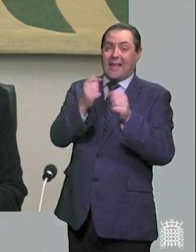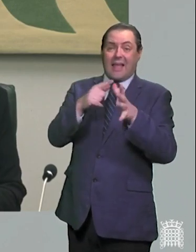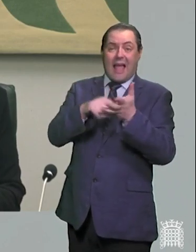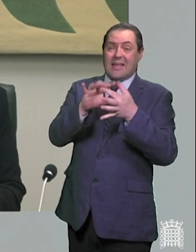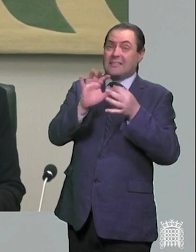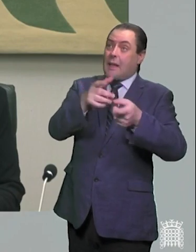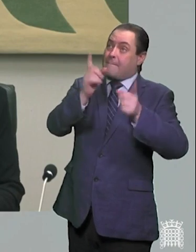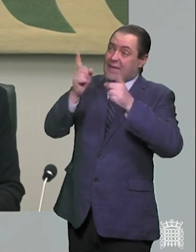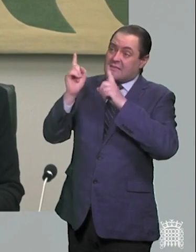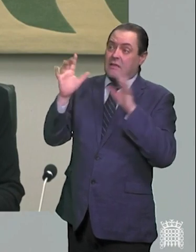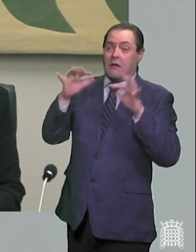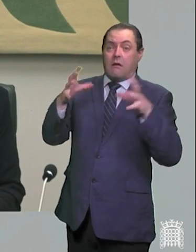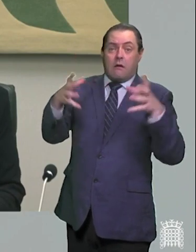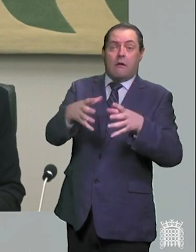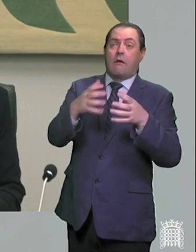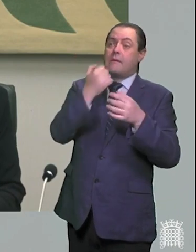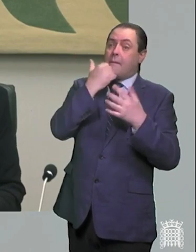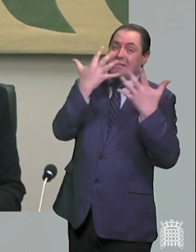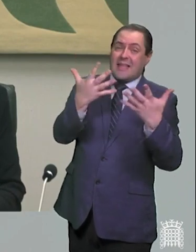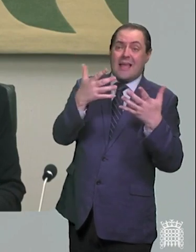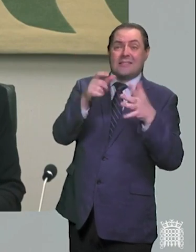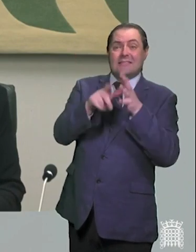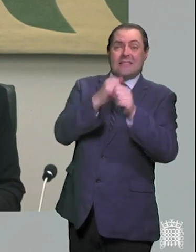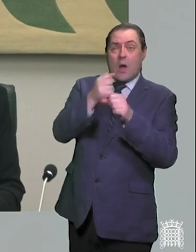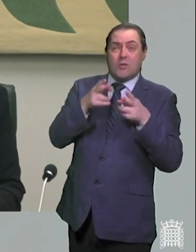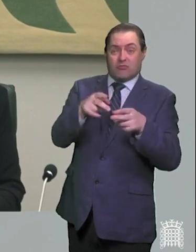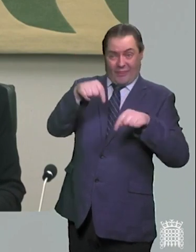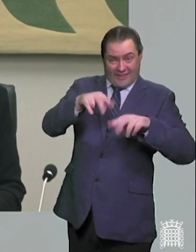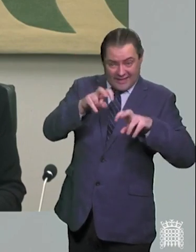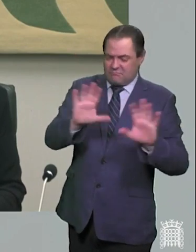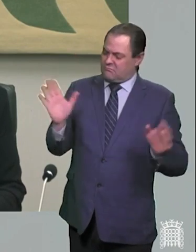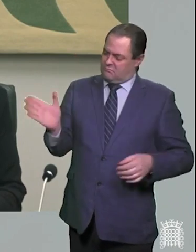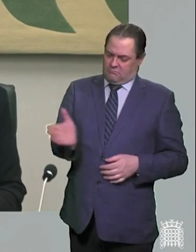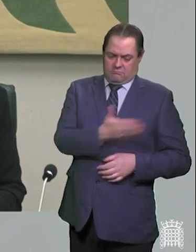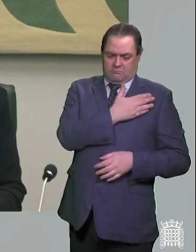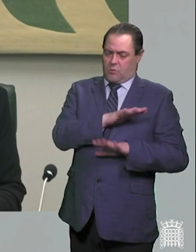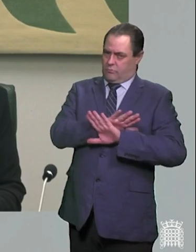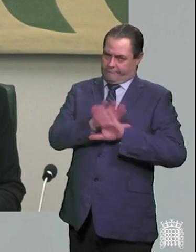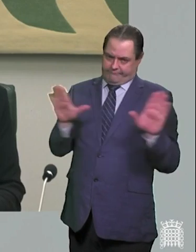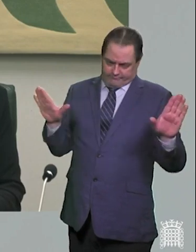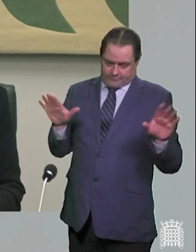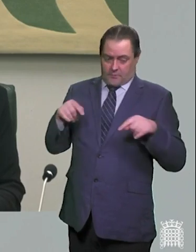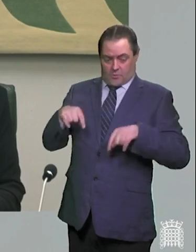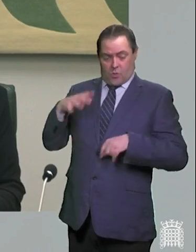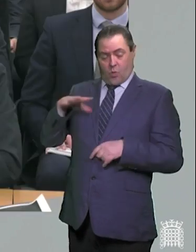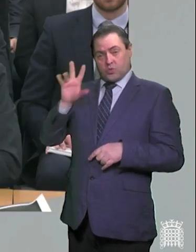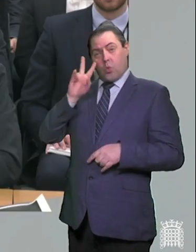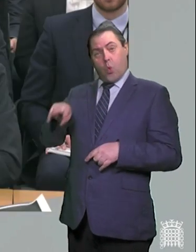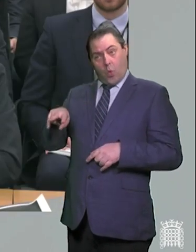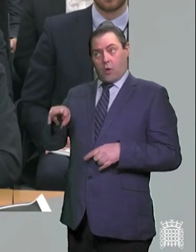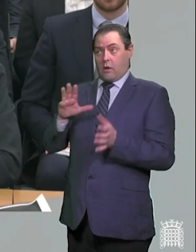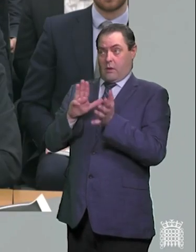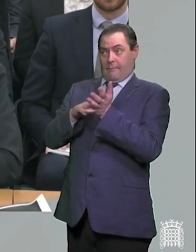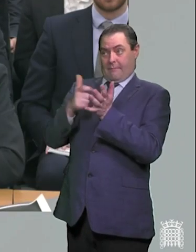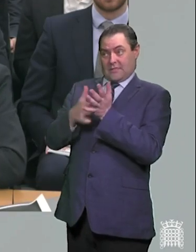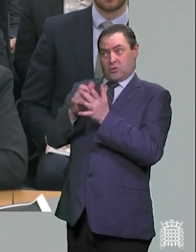individual ministers and officials in number 10. What the House has mandated us to look at is whether Mr. Johnson told